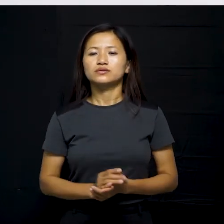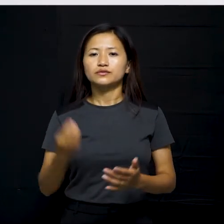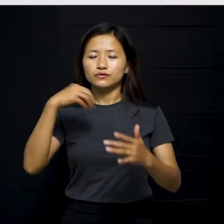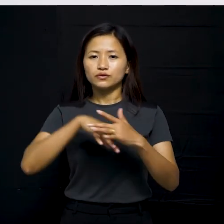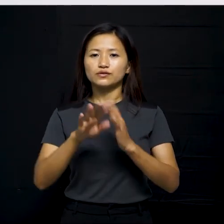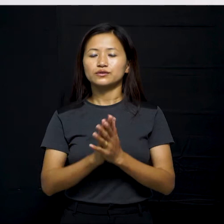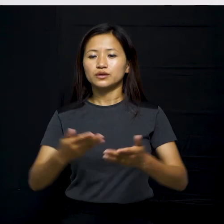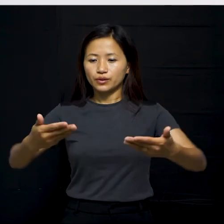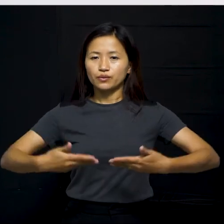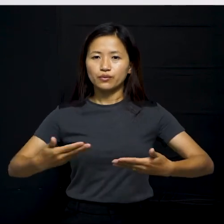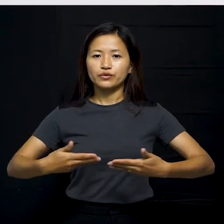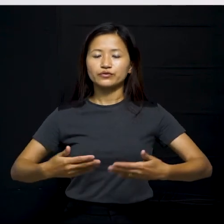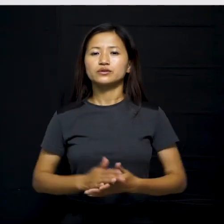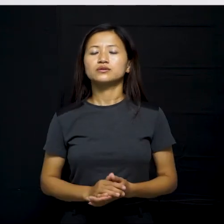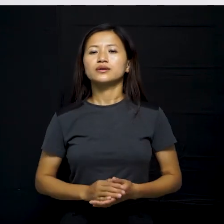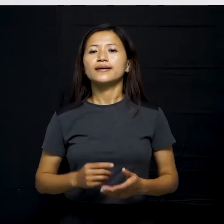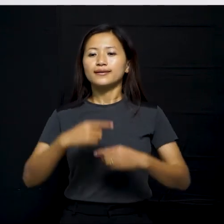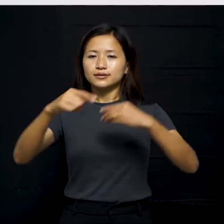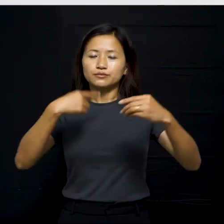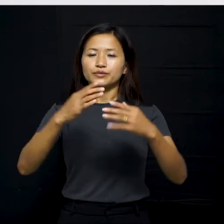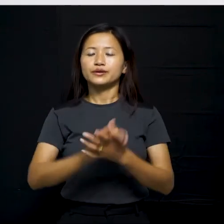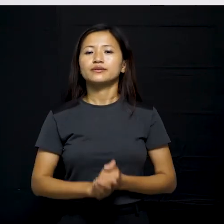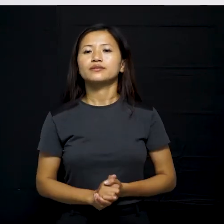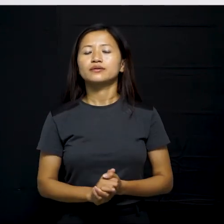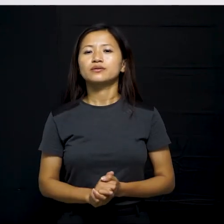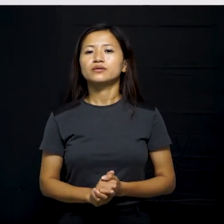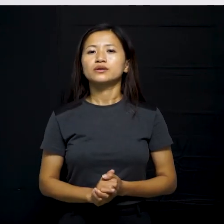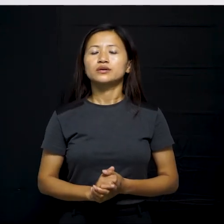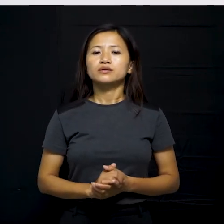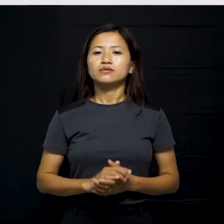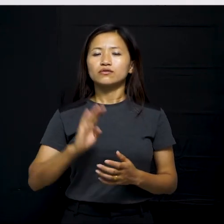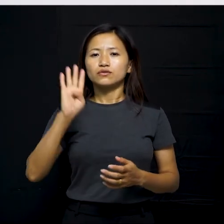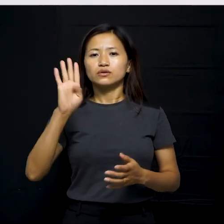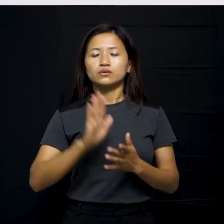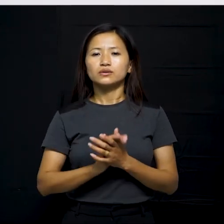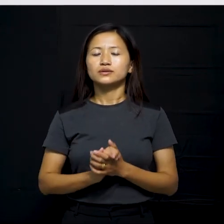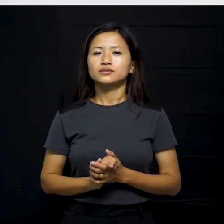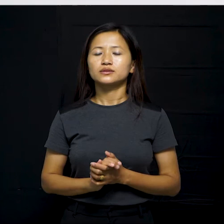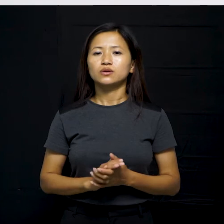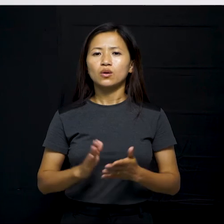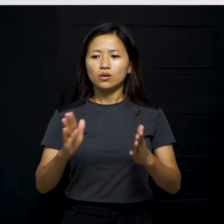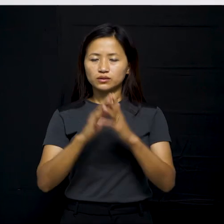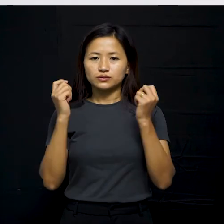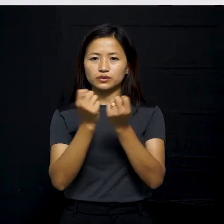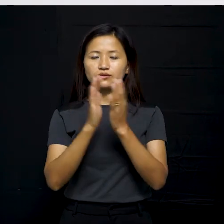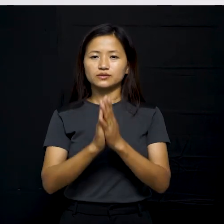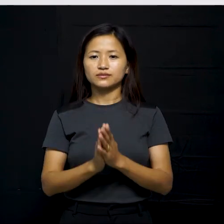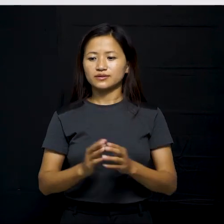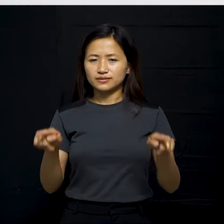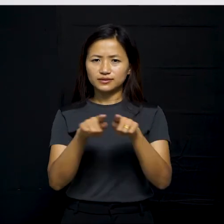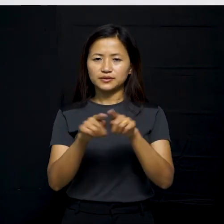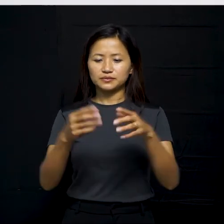involved in weaving and spinning, okay? Then the fourth one is all the tribes have same style and pattern